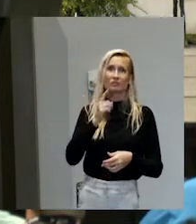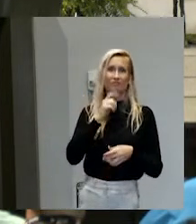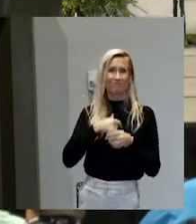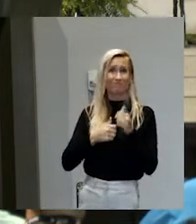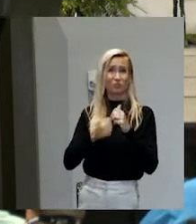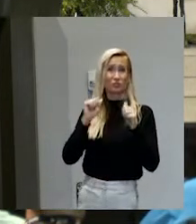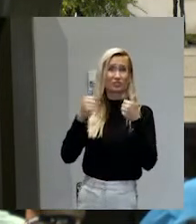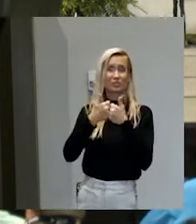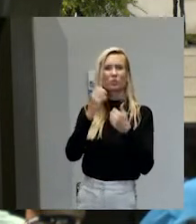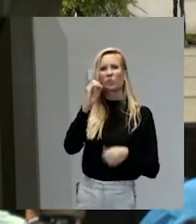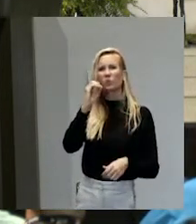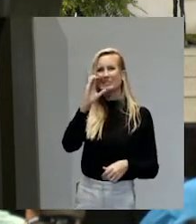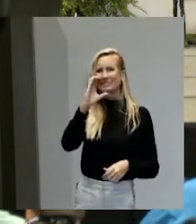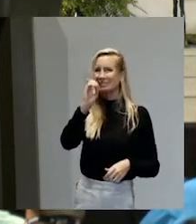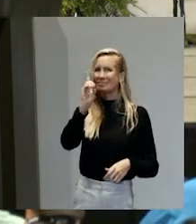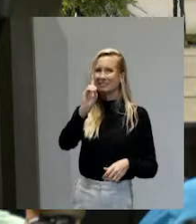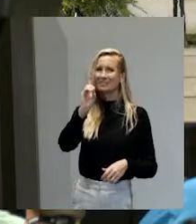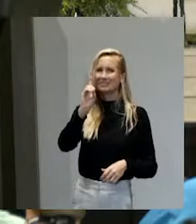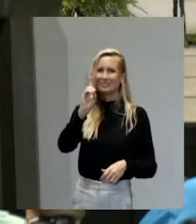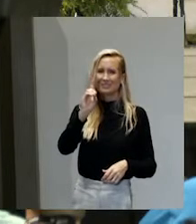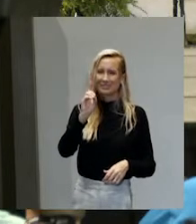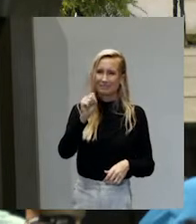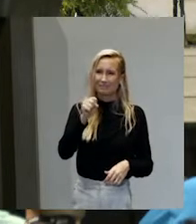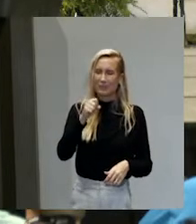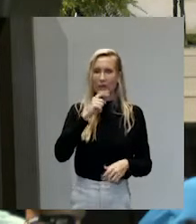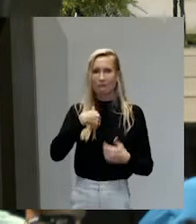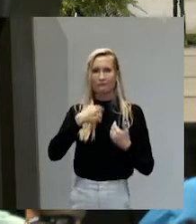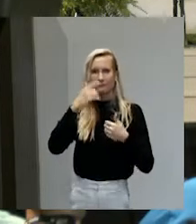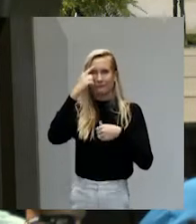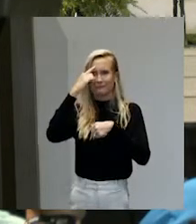My obsessive.